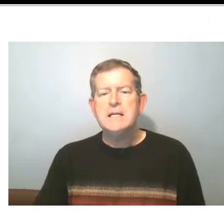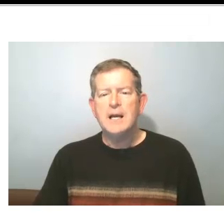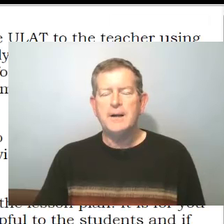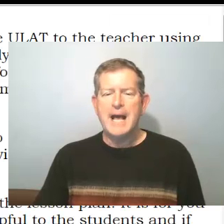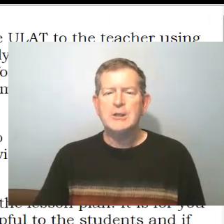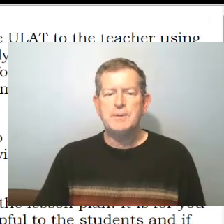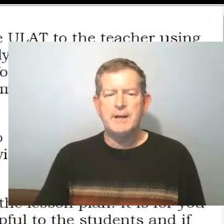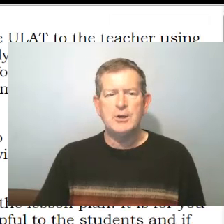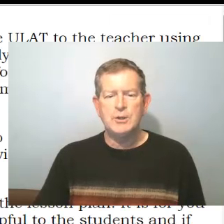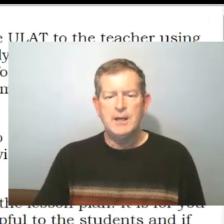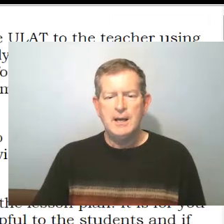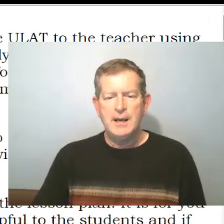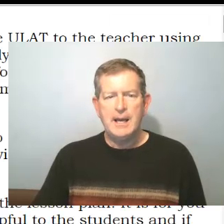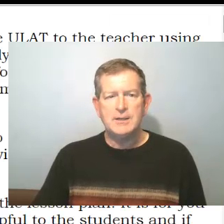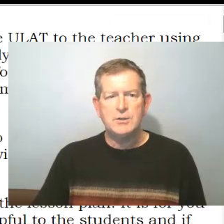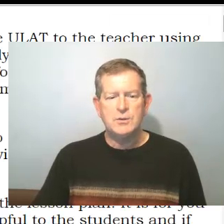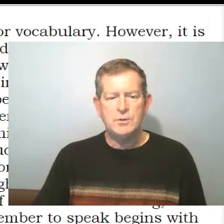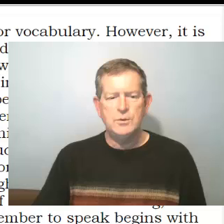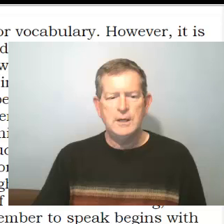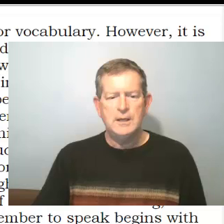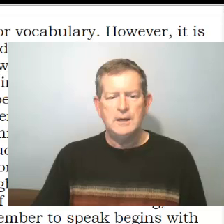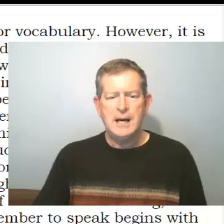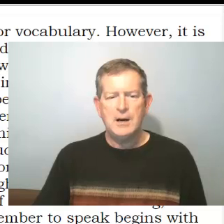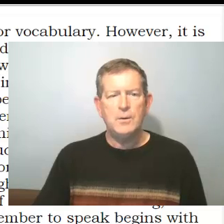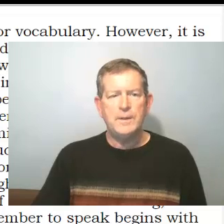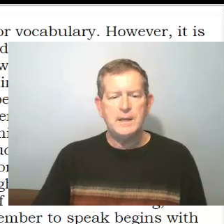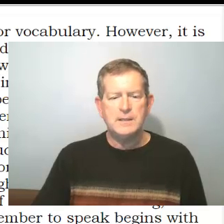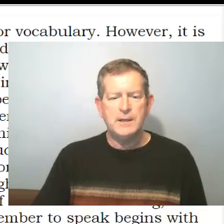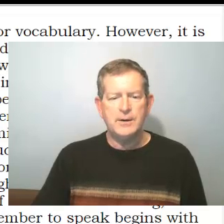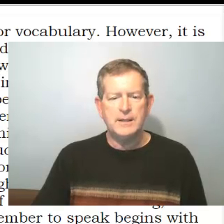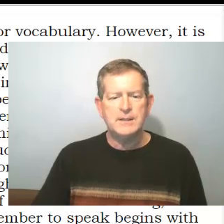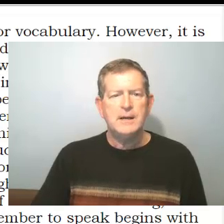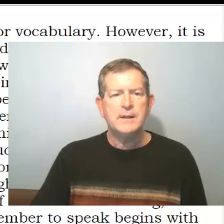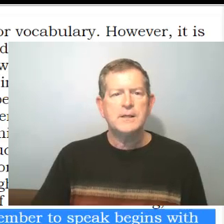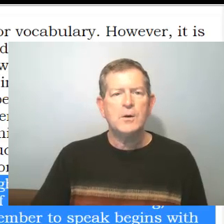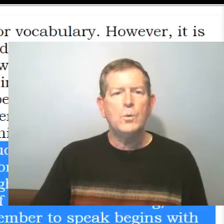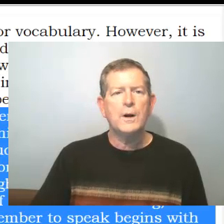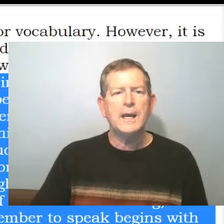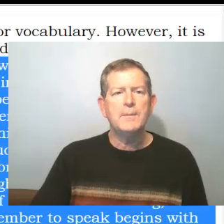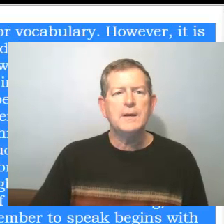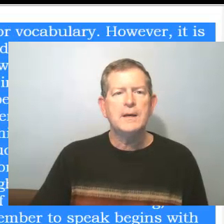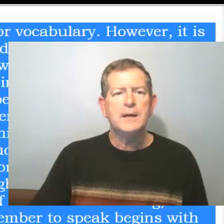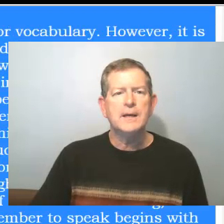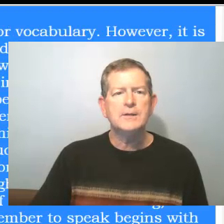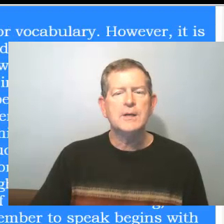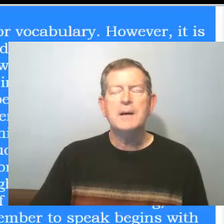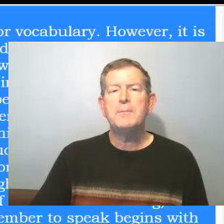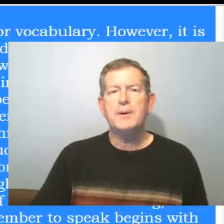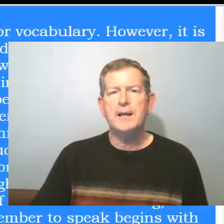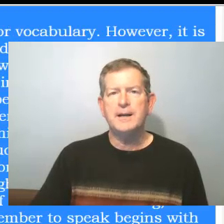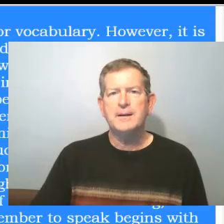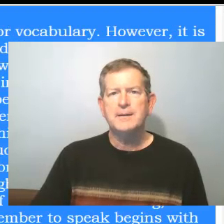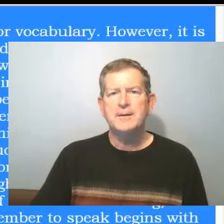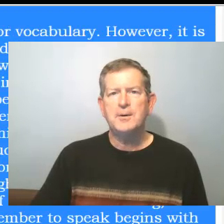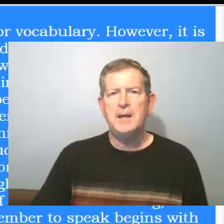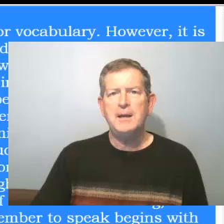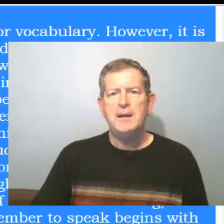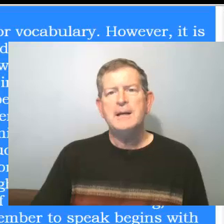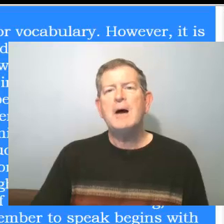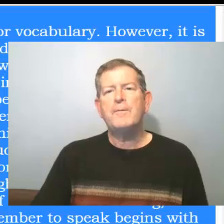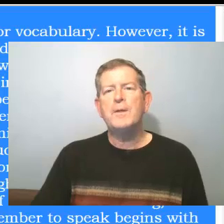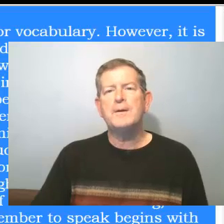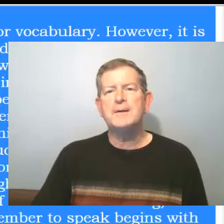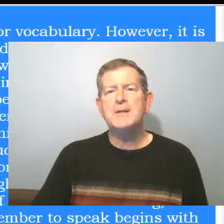the detailed explanation as to how the tug-of-war game is played.